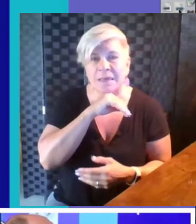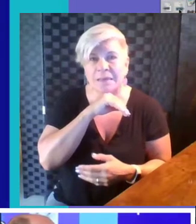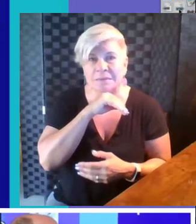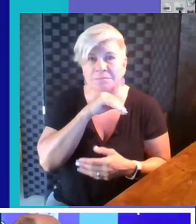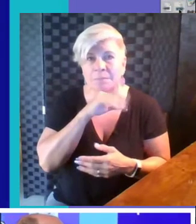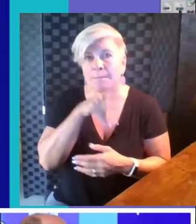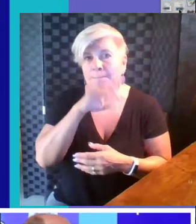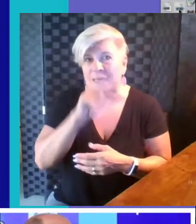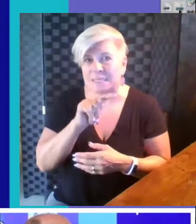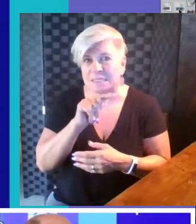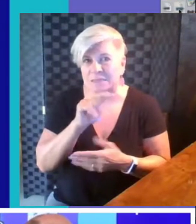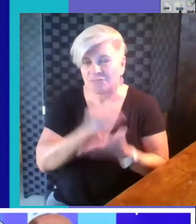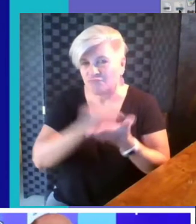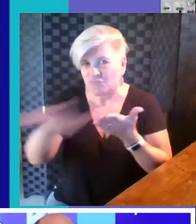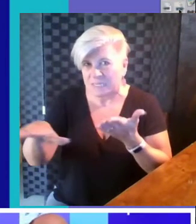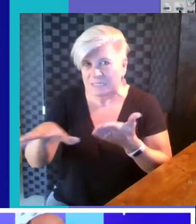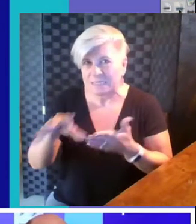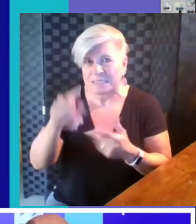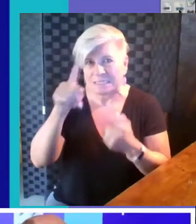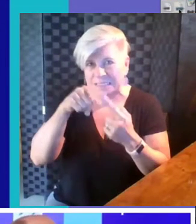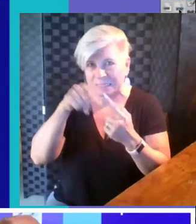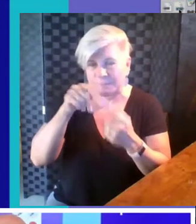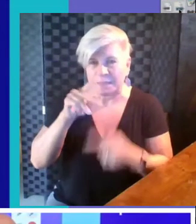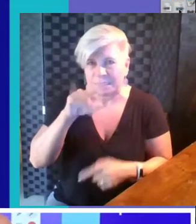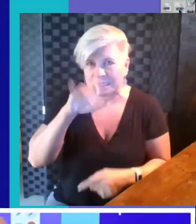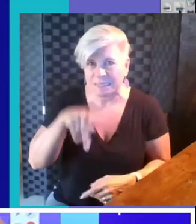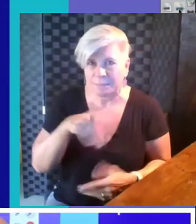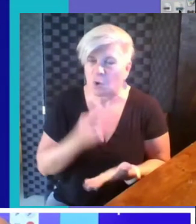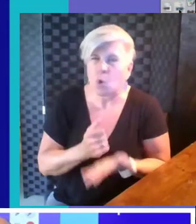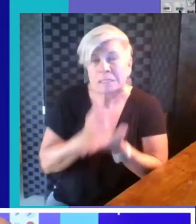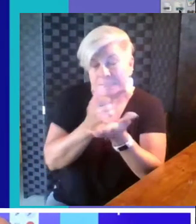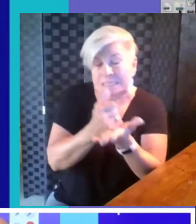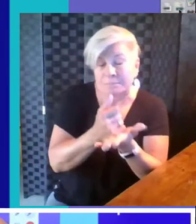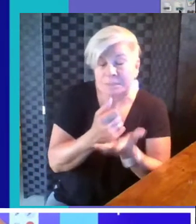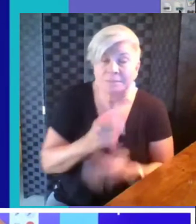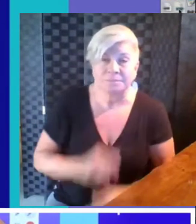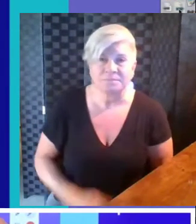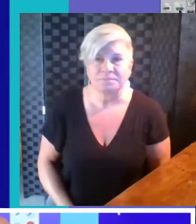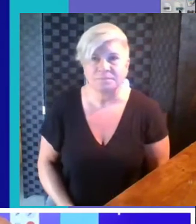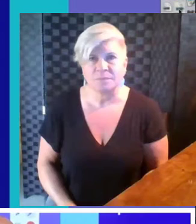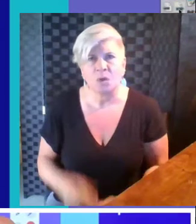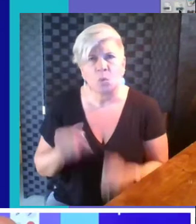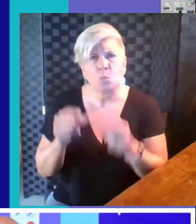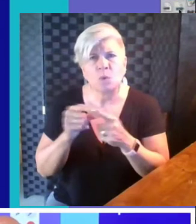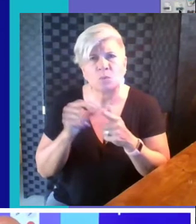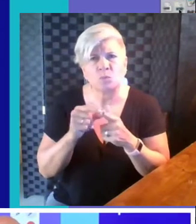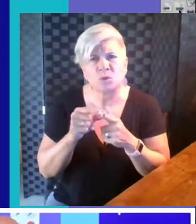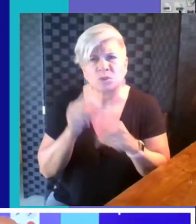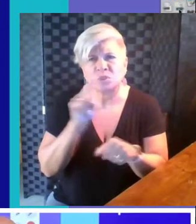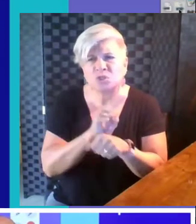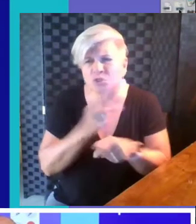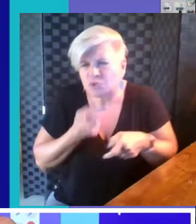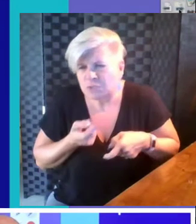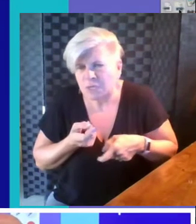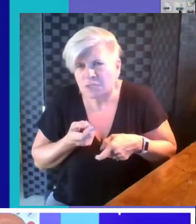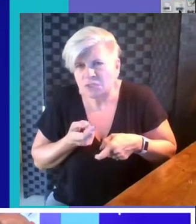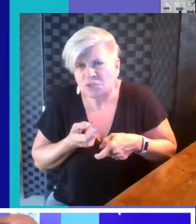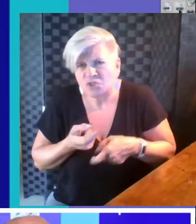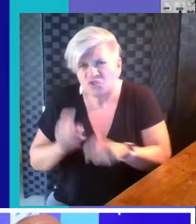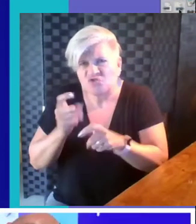pit, rid, tip. Which one of these words is something you would do with a shovel?